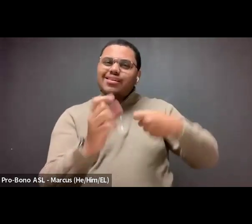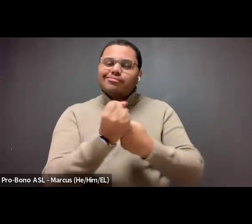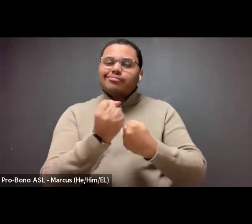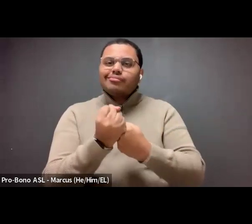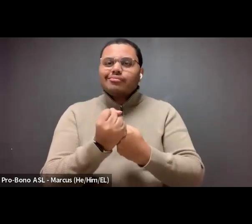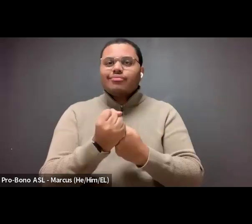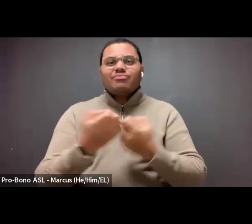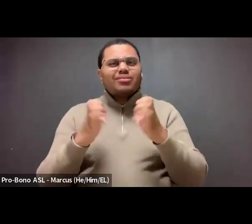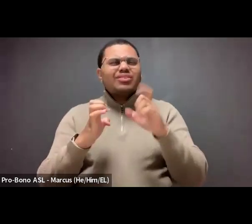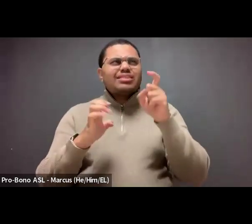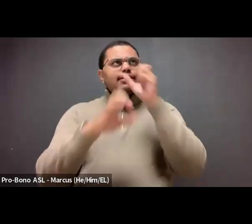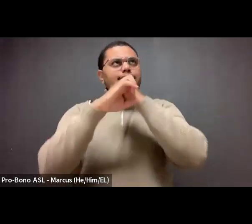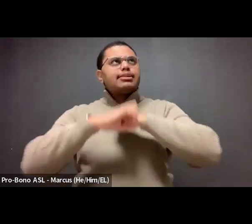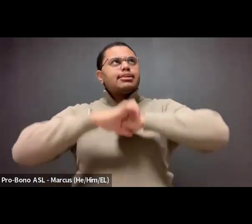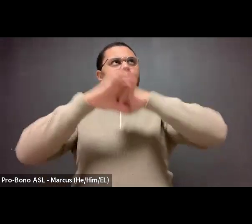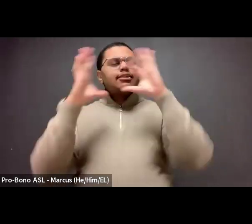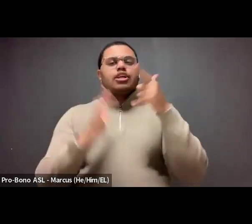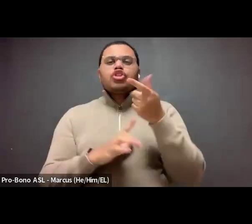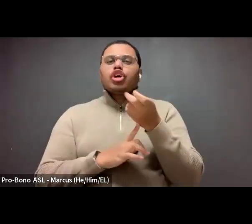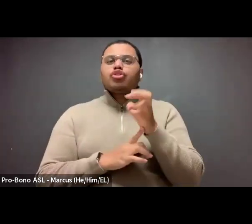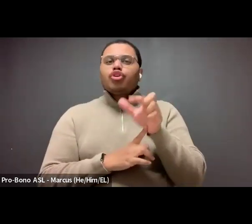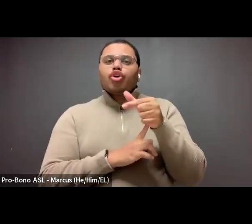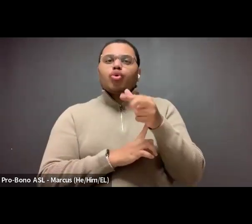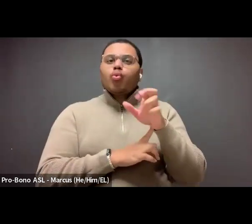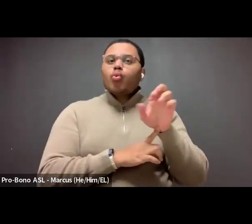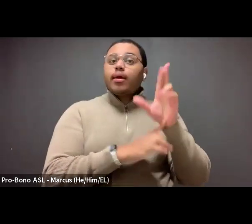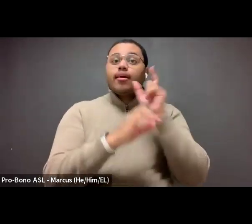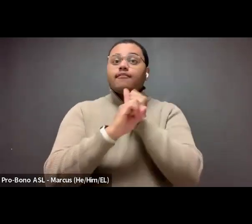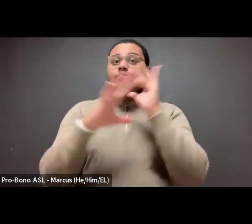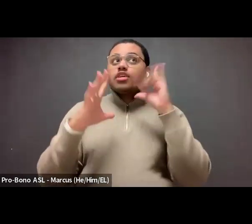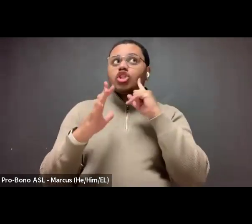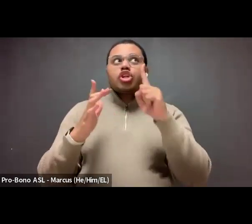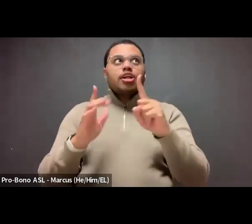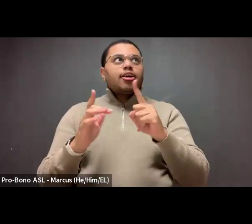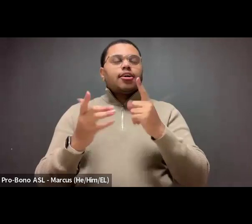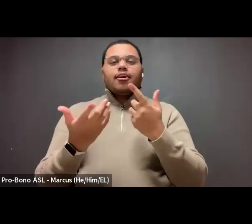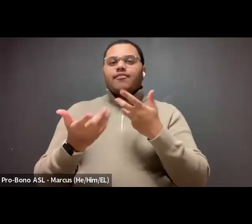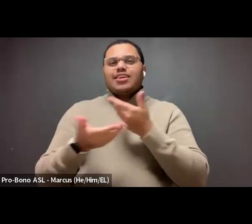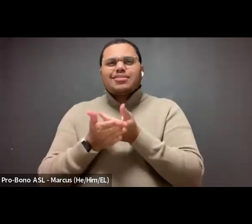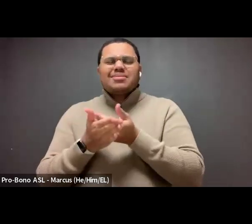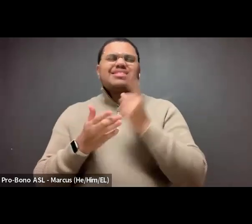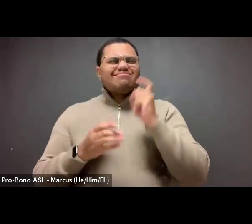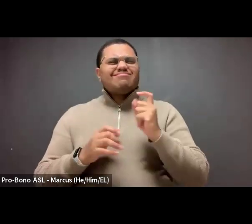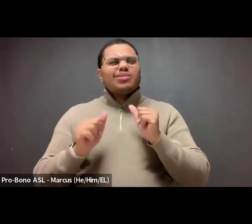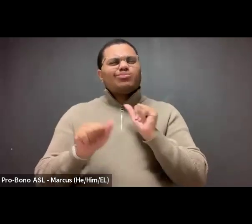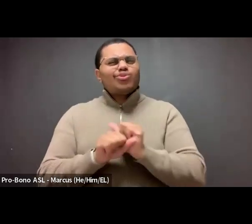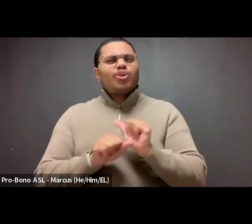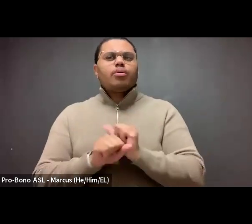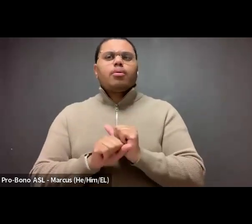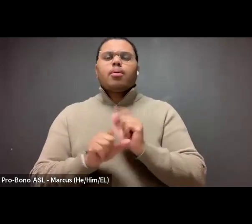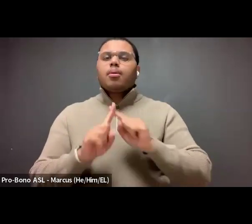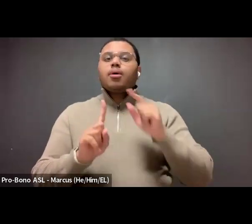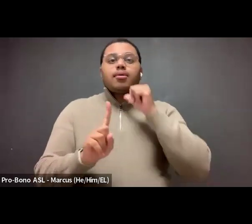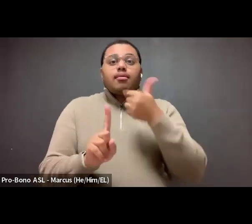to imagine a genderqueer vision of intimacy. However, the responsibility of effort cannot be placed solely on